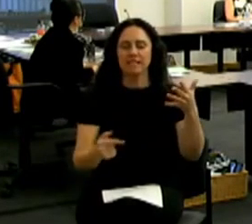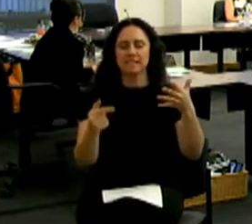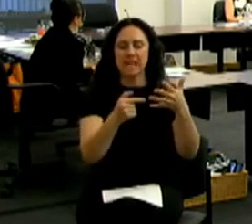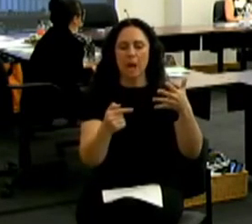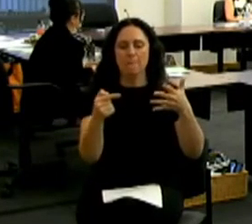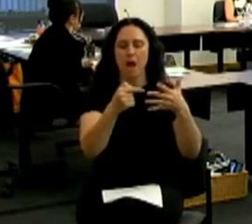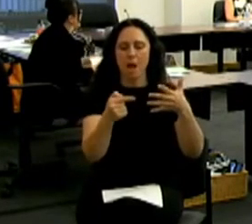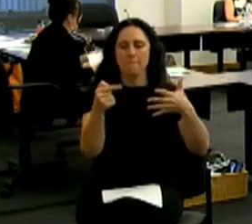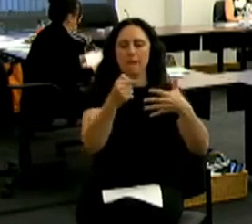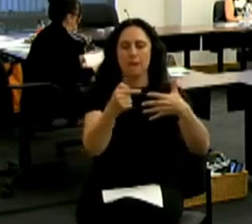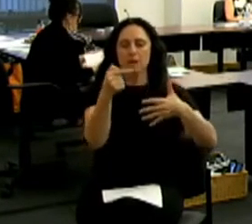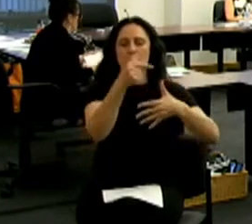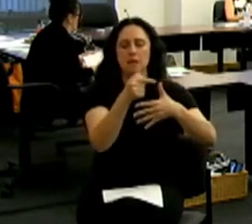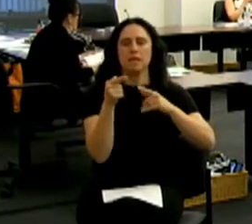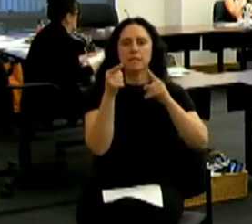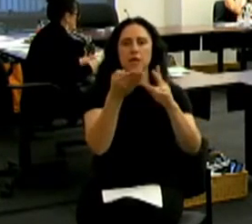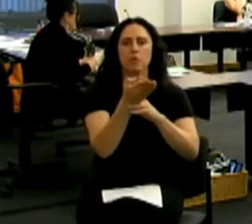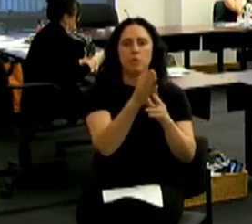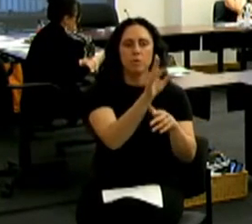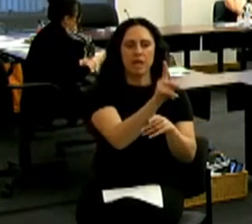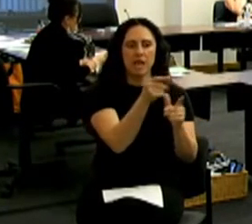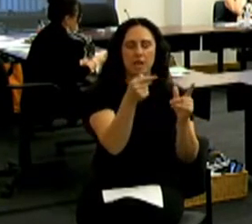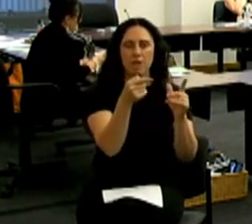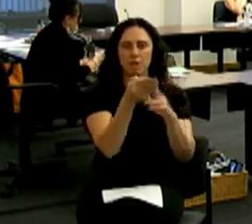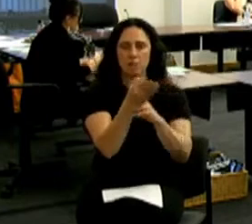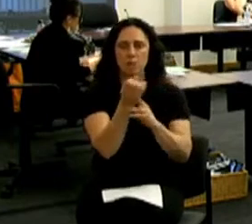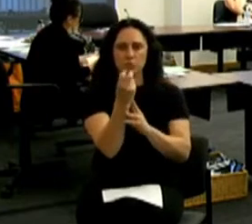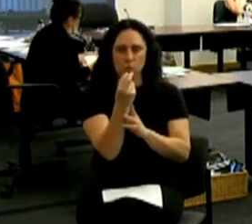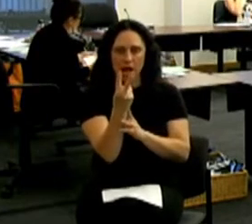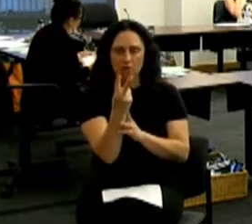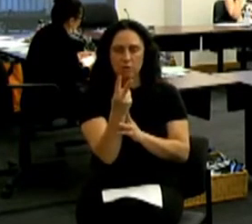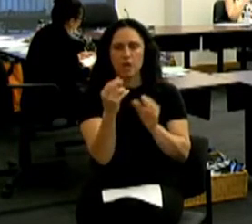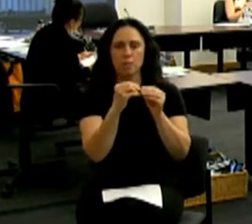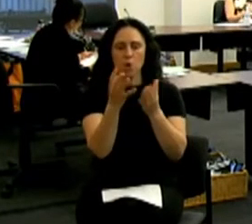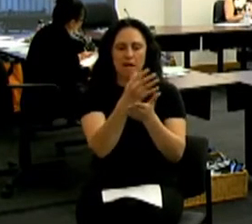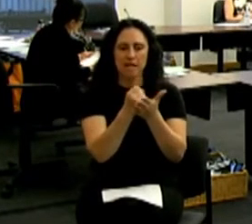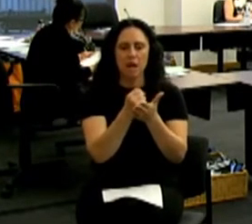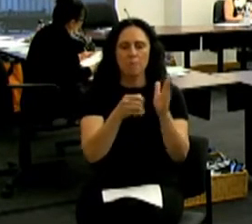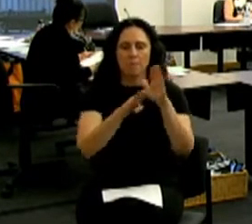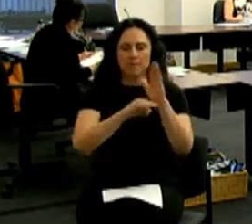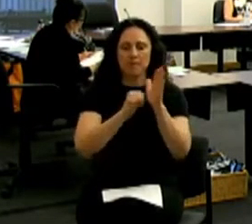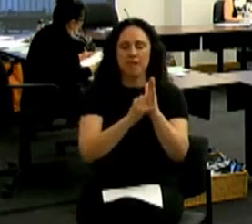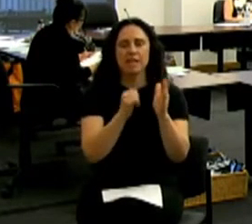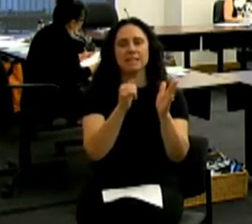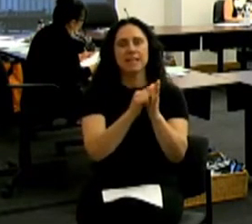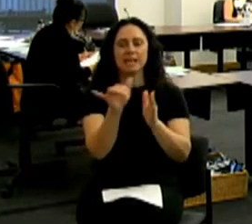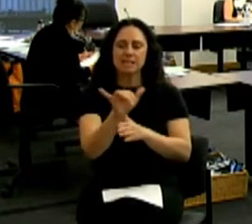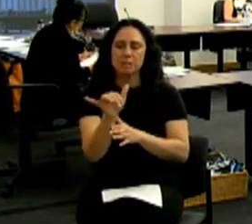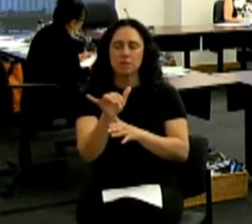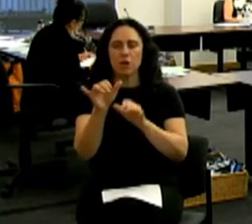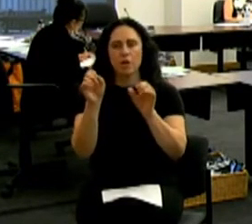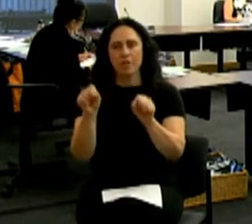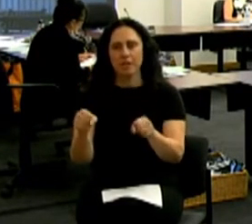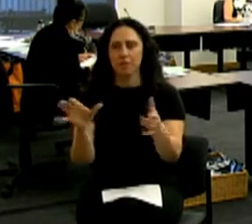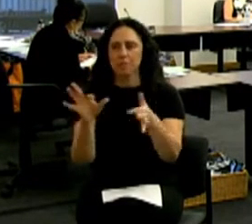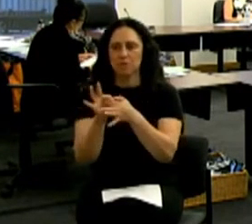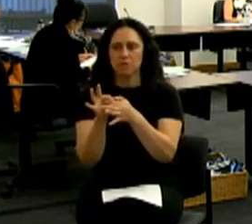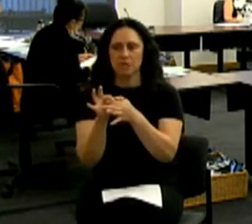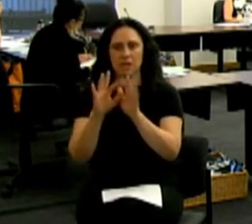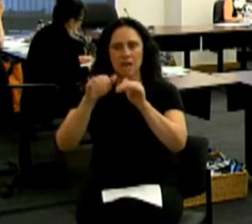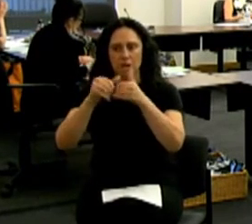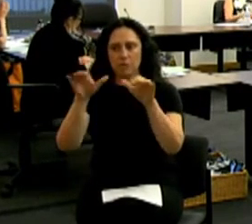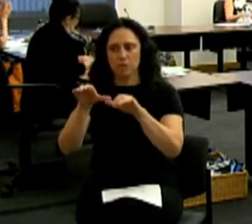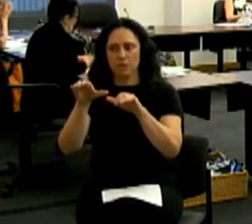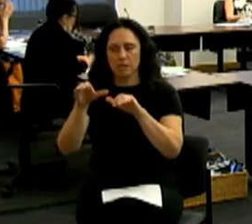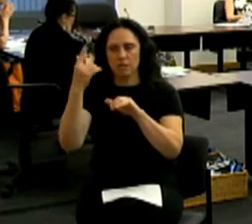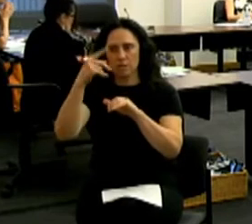the steps as they go through K through 12 to get more income based on that? Is this a similarity that can be associated how they're doing